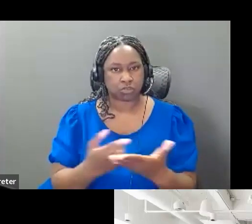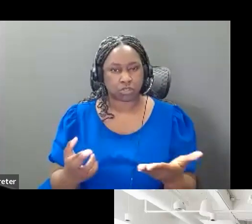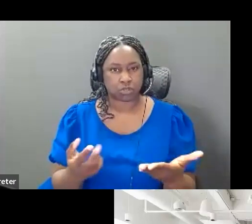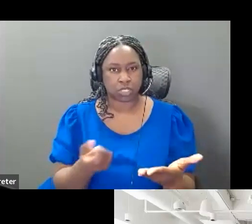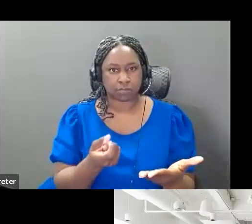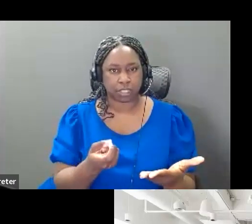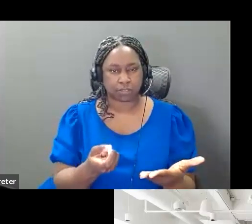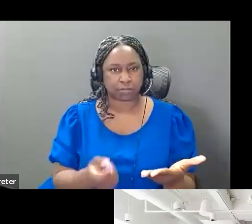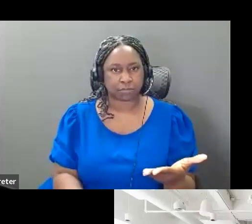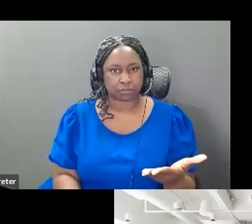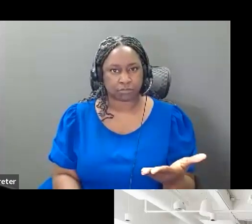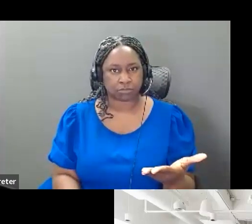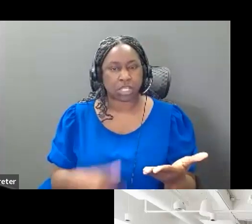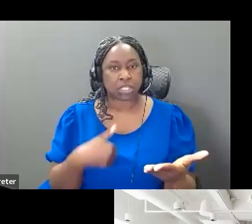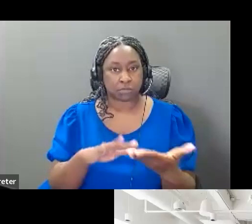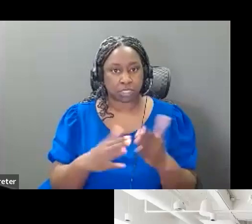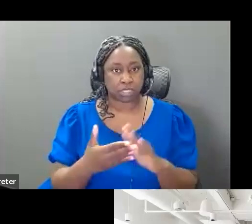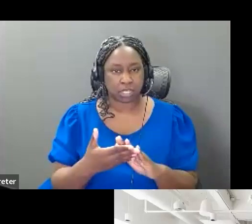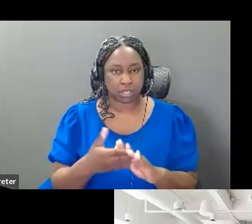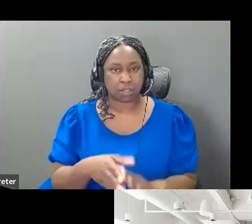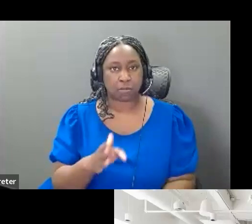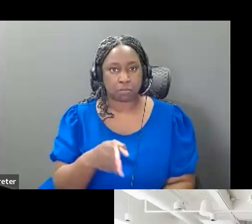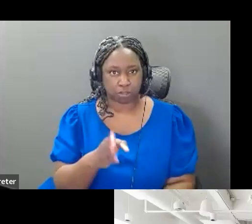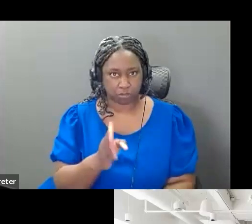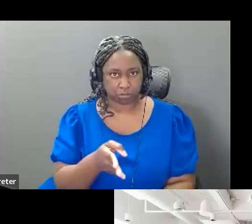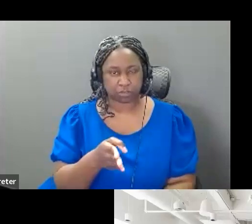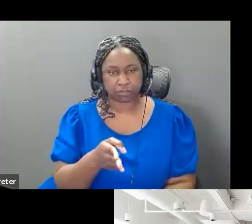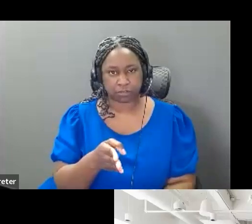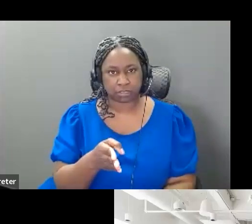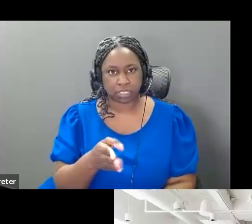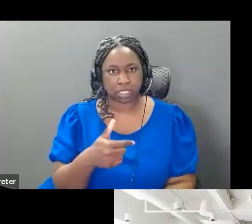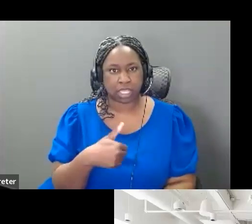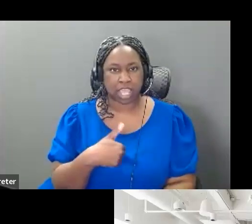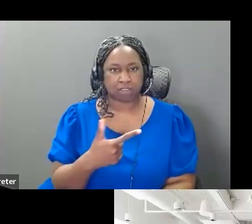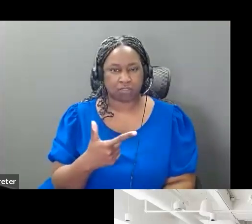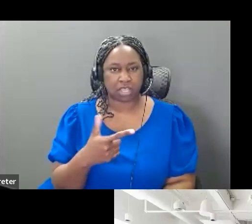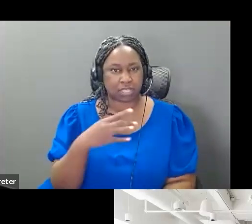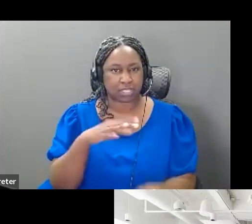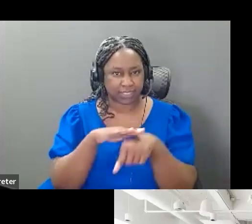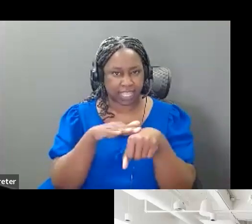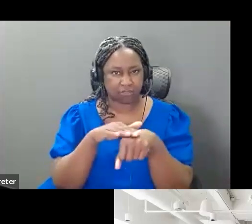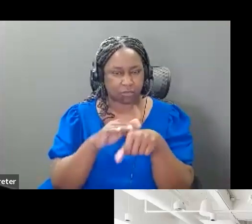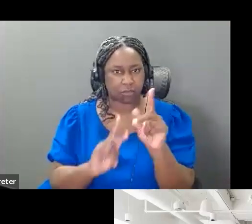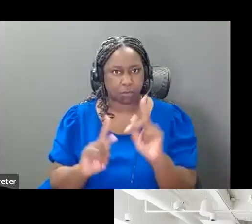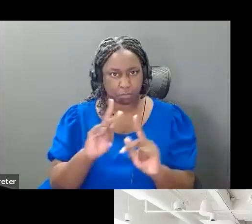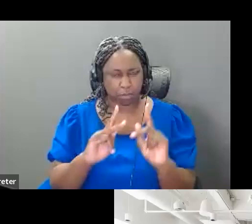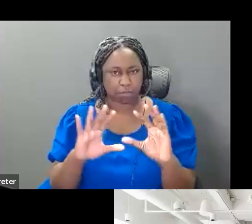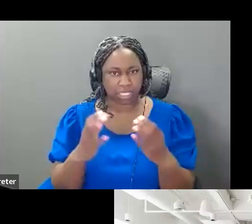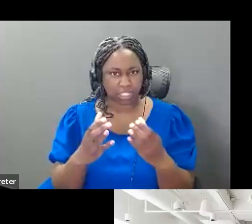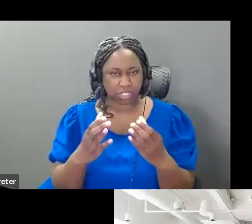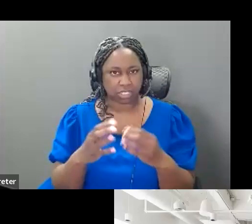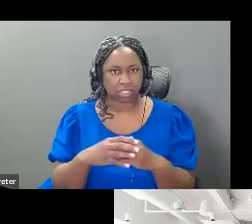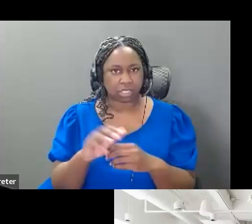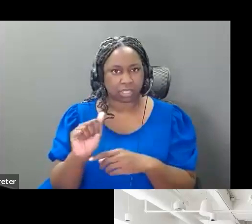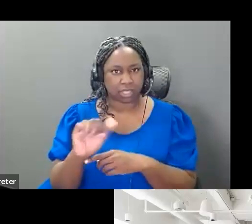like, I'm in the city of Baltimore. We have a very, very small Native American population, if any, a somewhat small